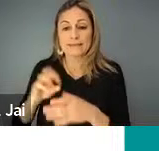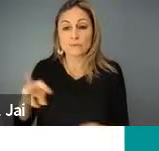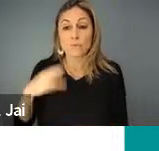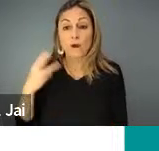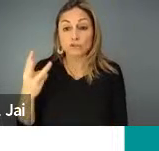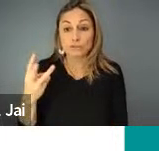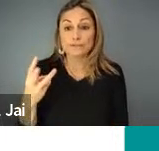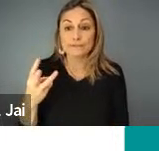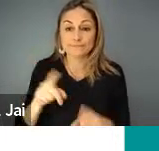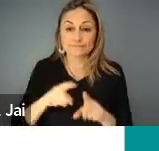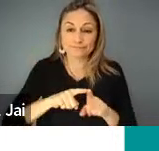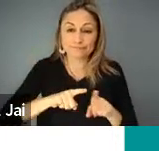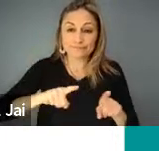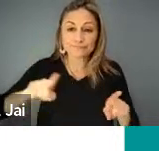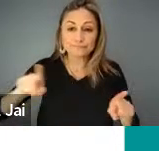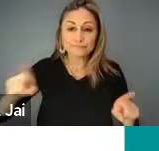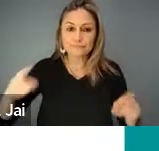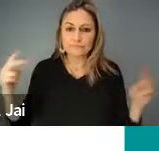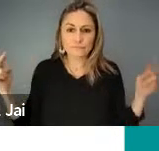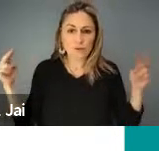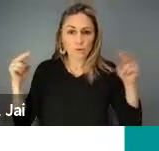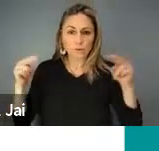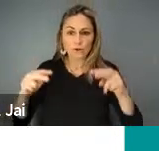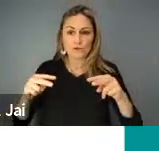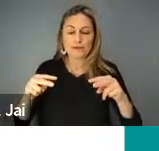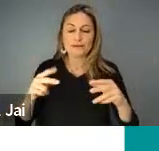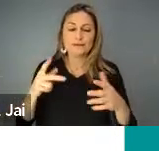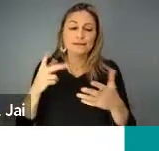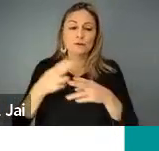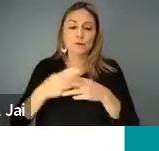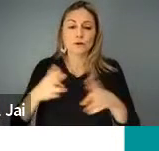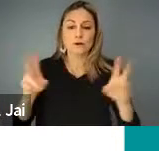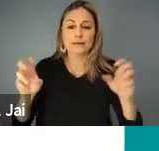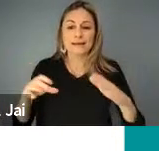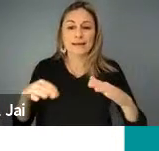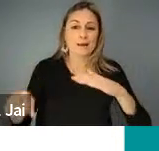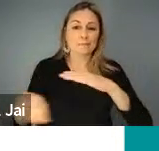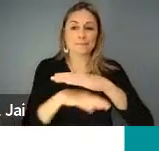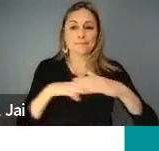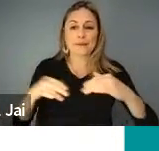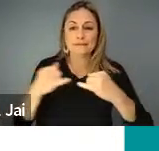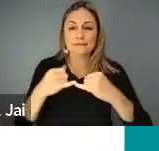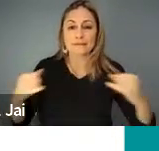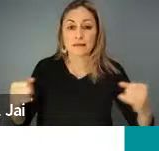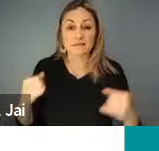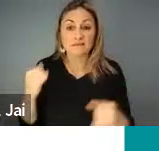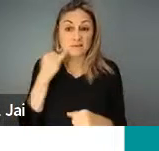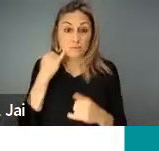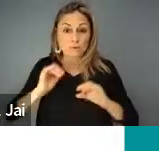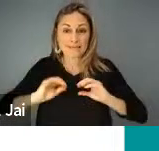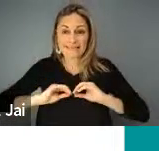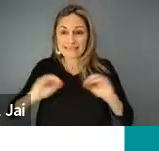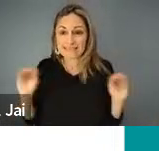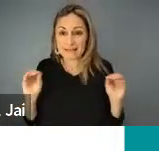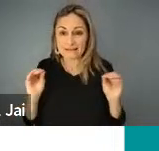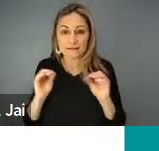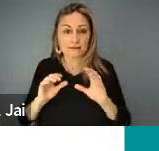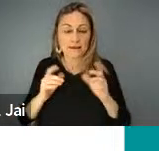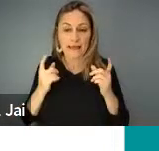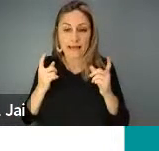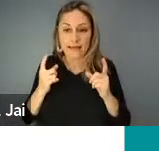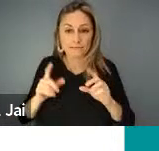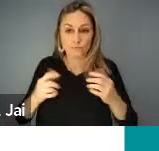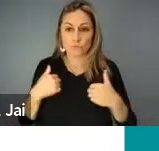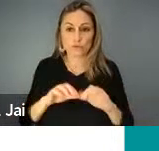Washington. And so we look at, this is really kind of what we call a baseline, is what happens if nothing is done? What happens